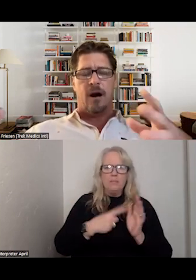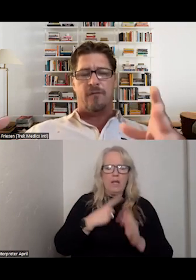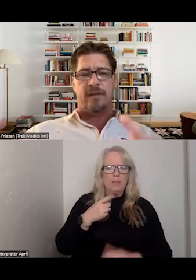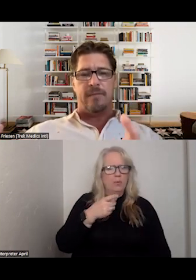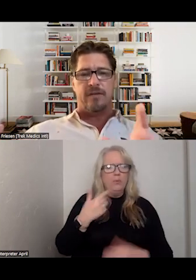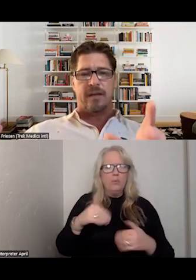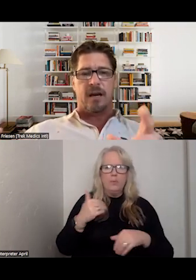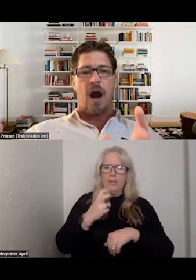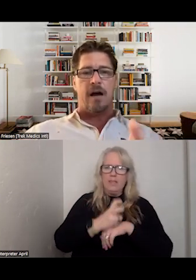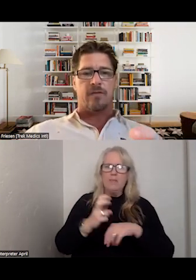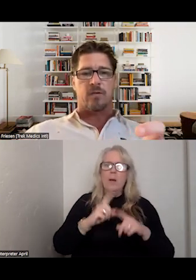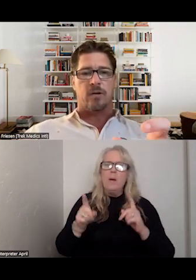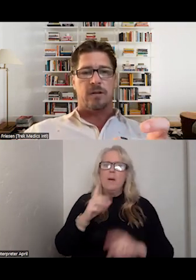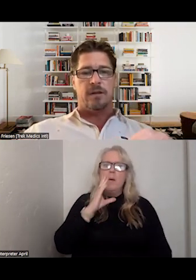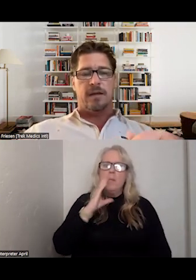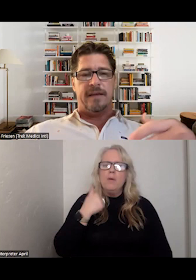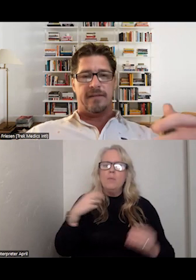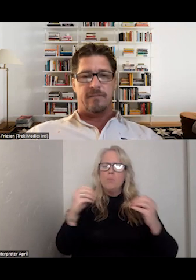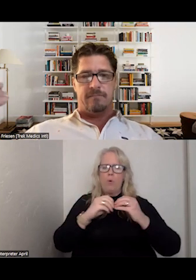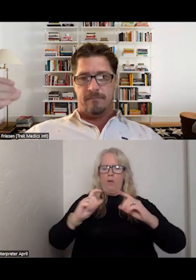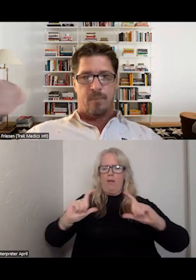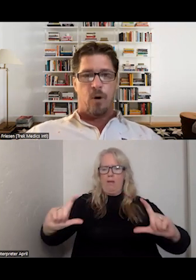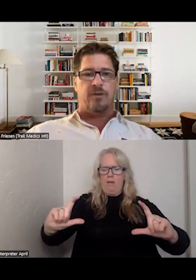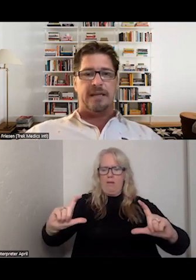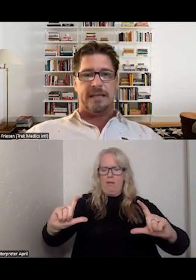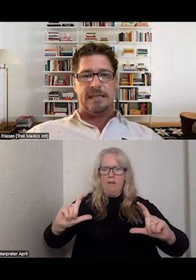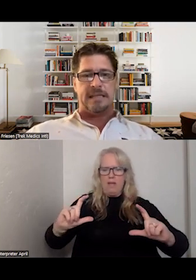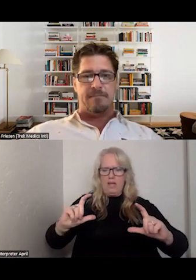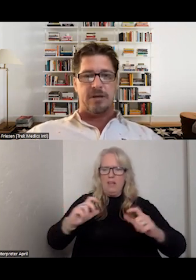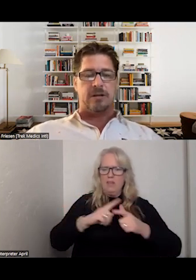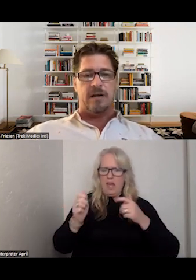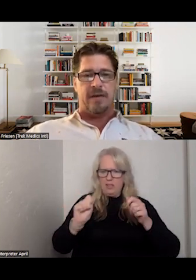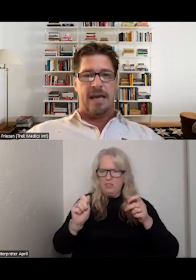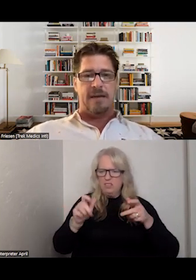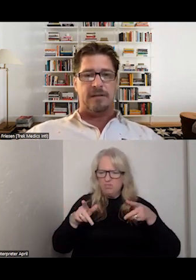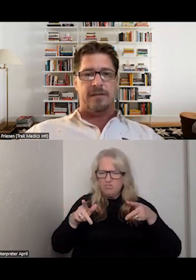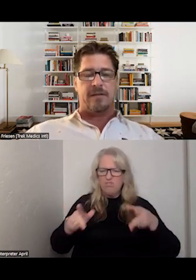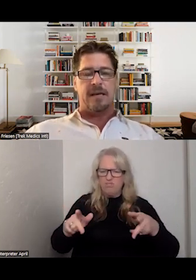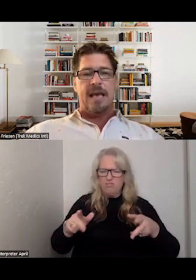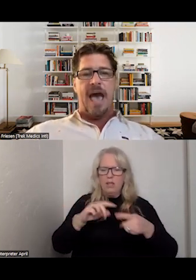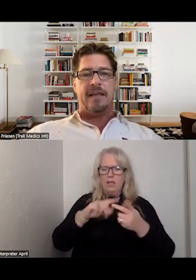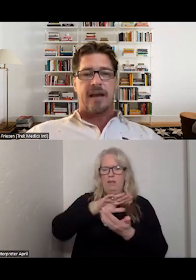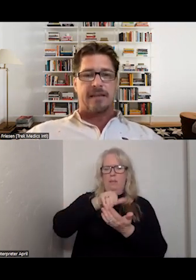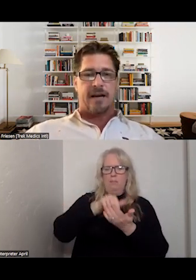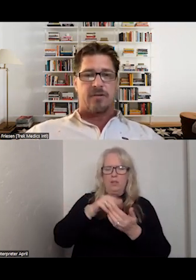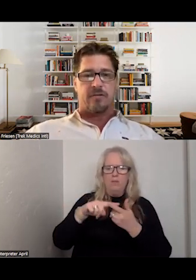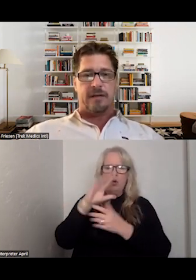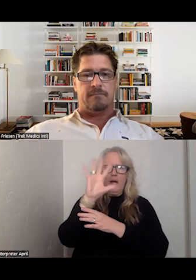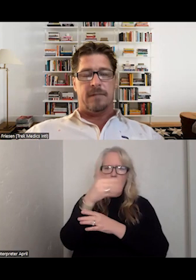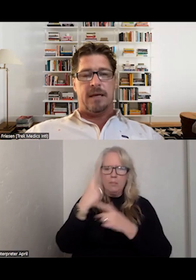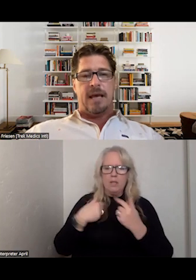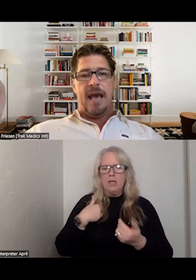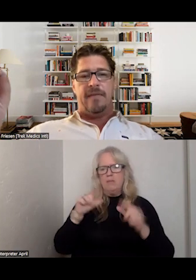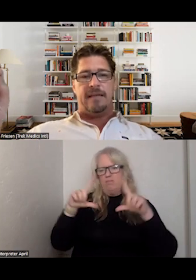but oftentimes it's like a console that's bolted into the middle of the ambulance, and it's got a touch